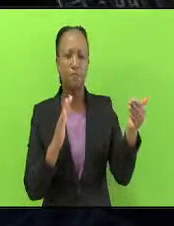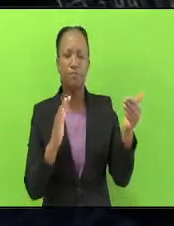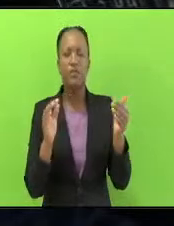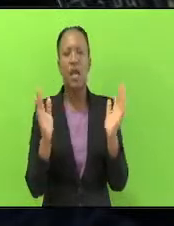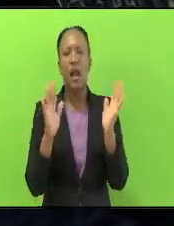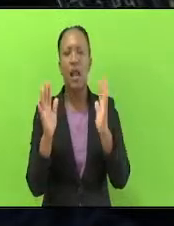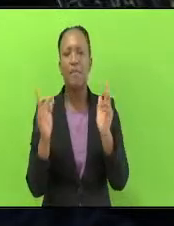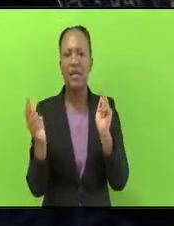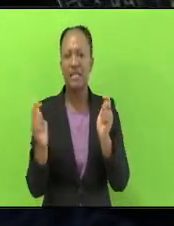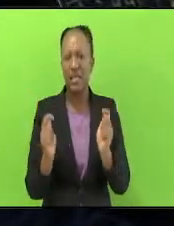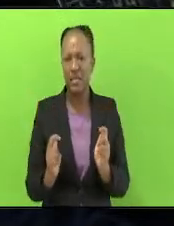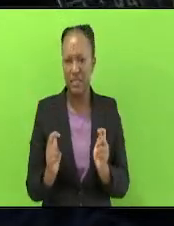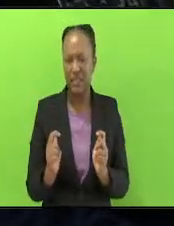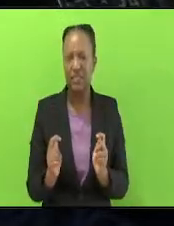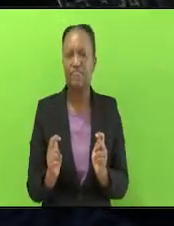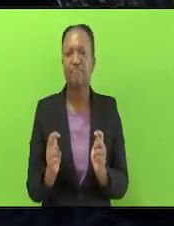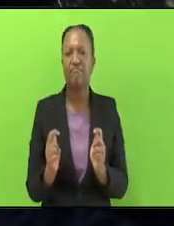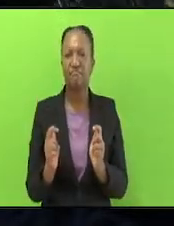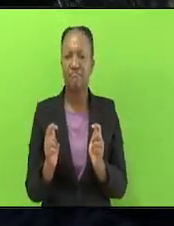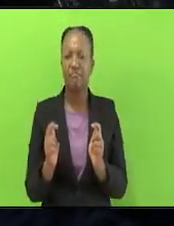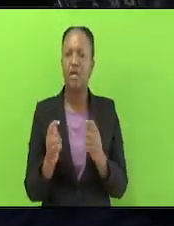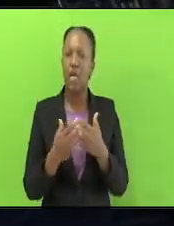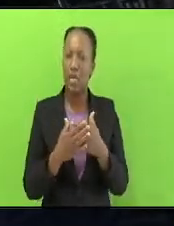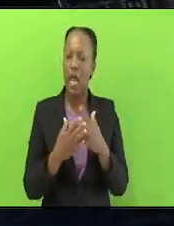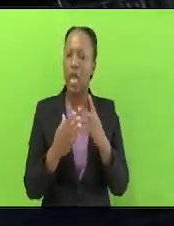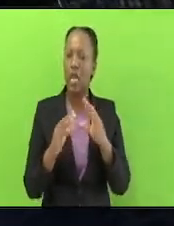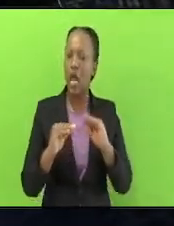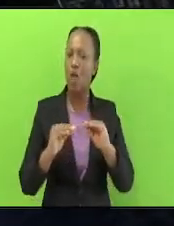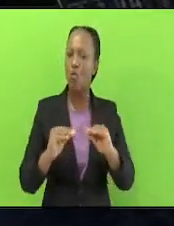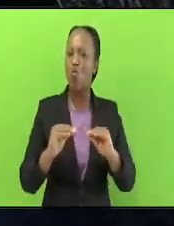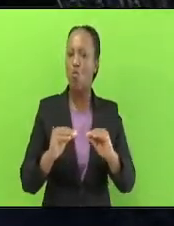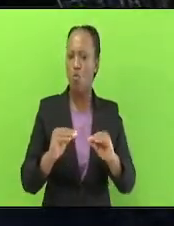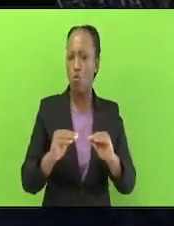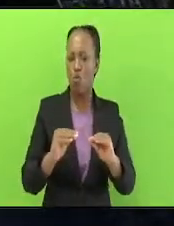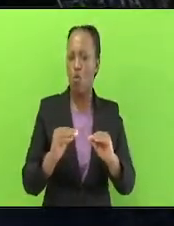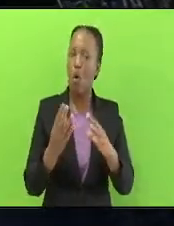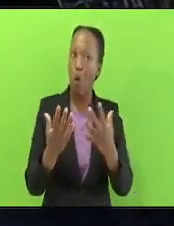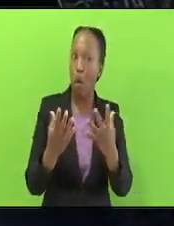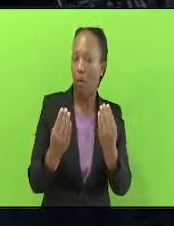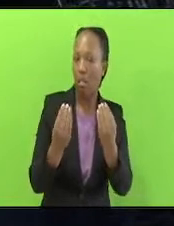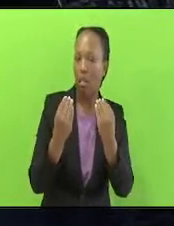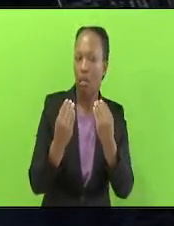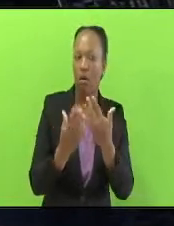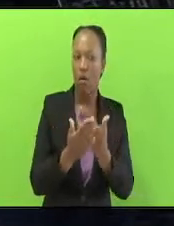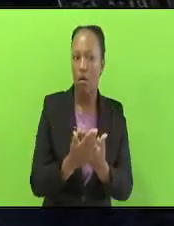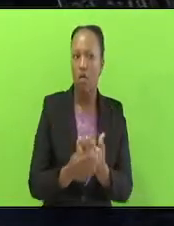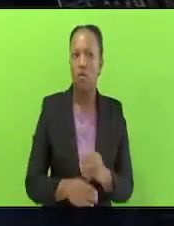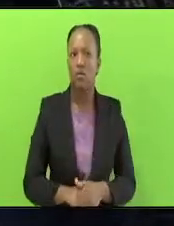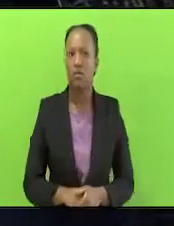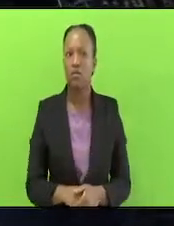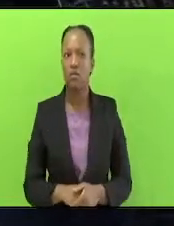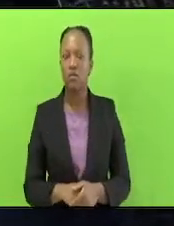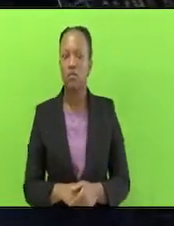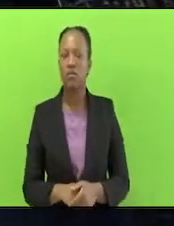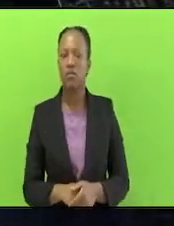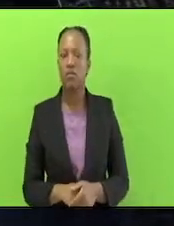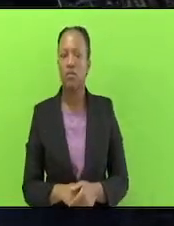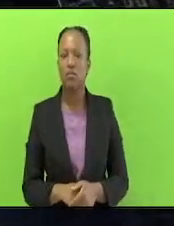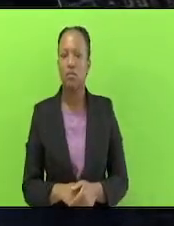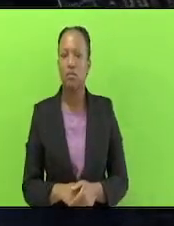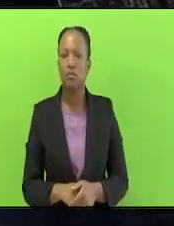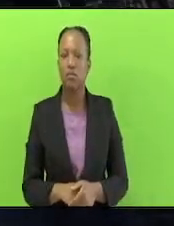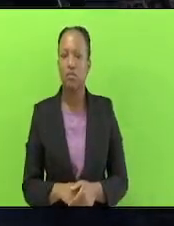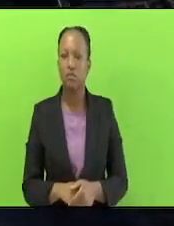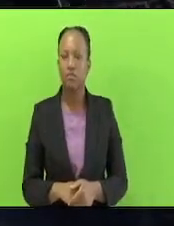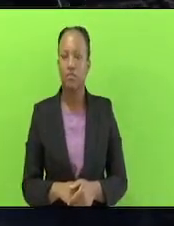tsena e tla re ruta In gore some- re tlhokomele tlhago e ya rona e. In some places, we would just go off and fishing